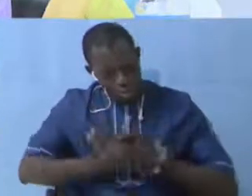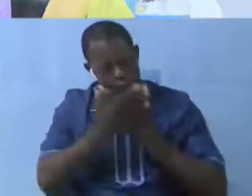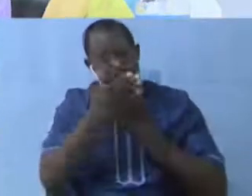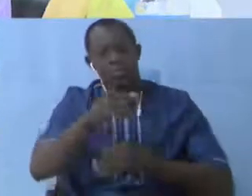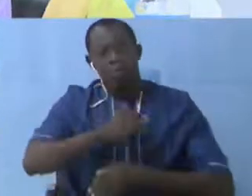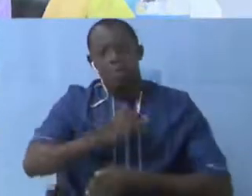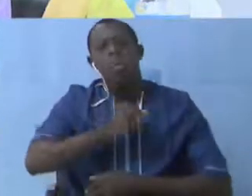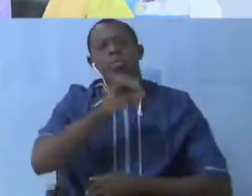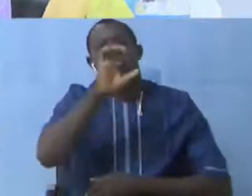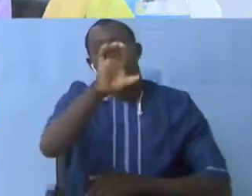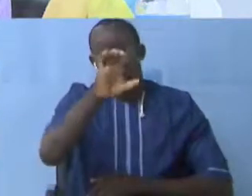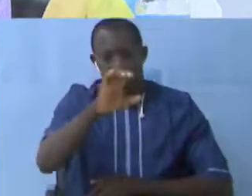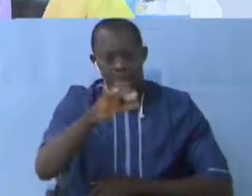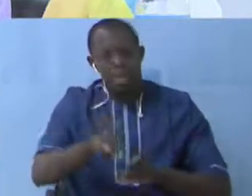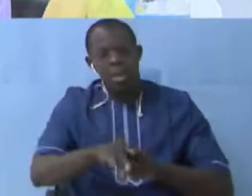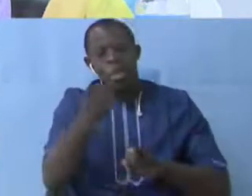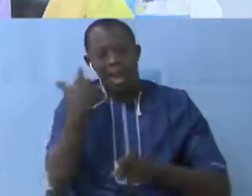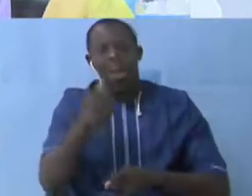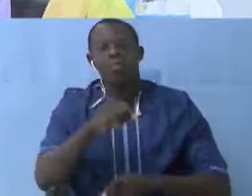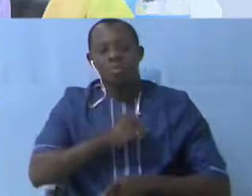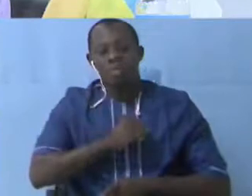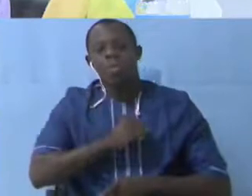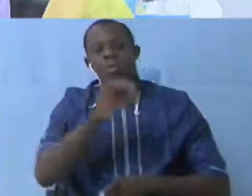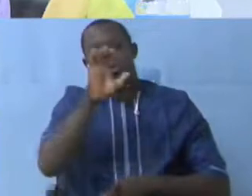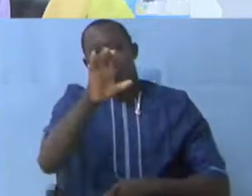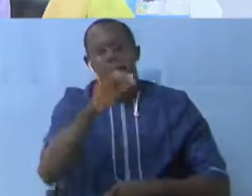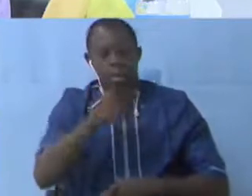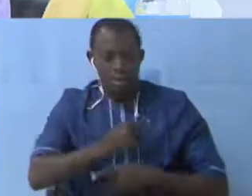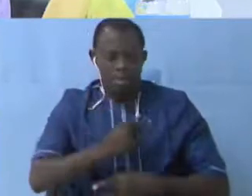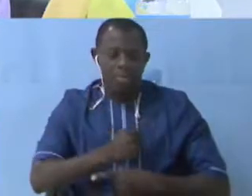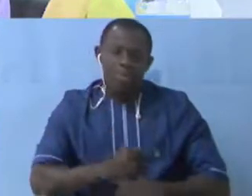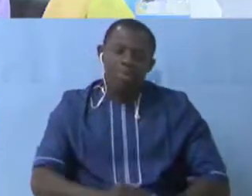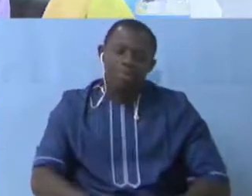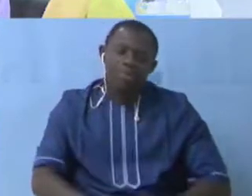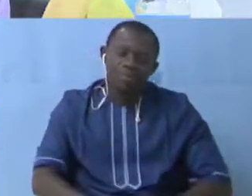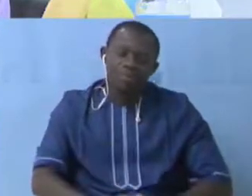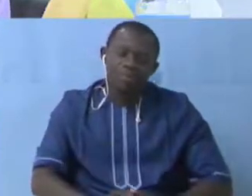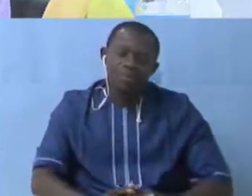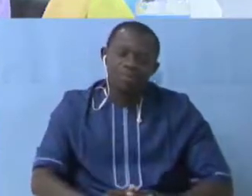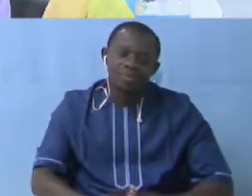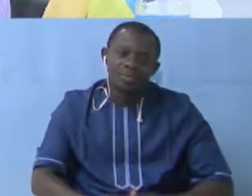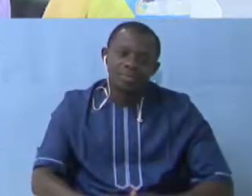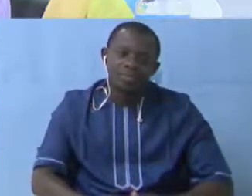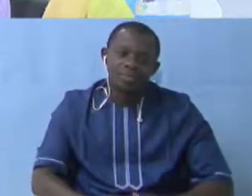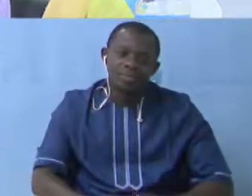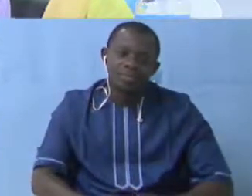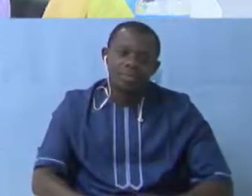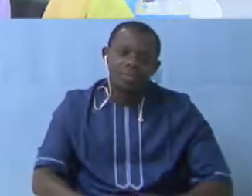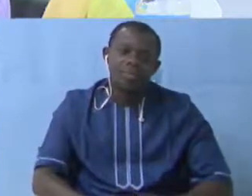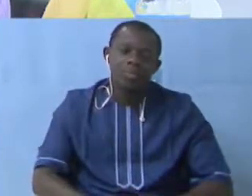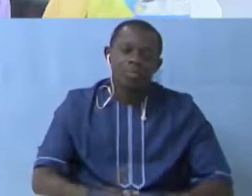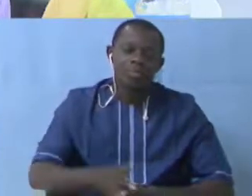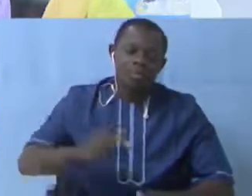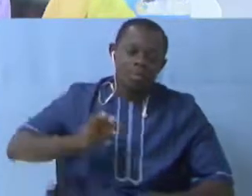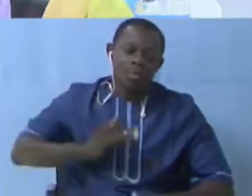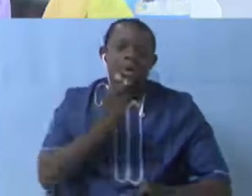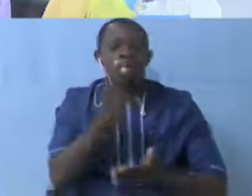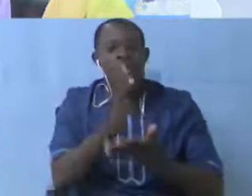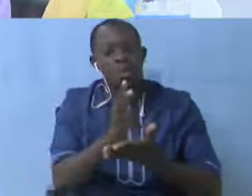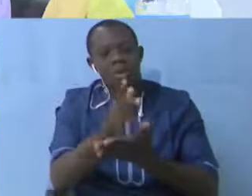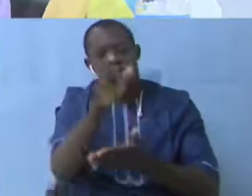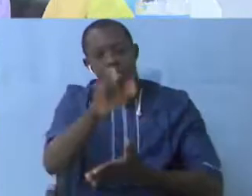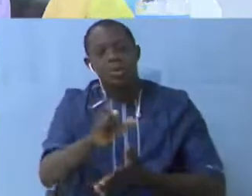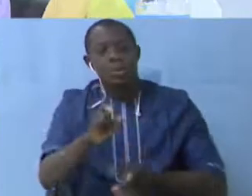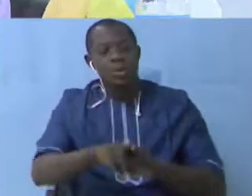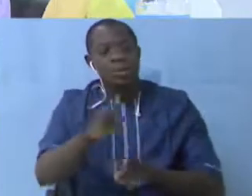ay lu néew waaye loolu mooy wane ne daal nit ñi am nañ éena ci mbir moom. Madam Witness, is it correct to say that this was done because